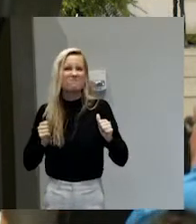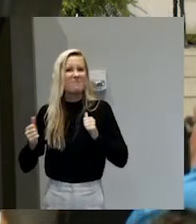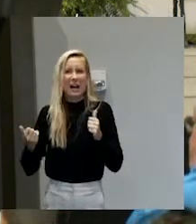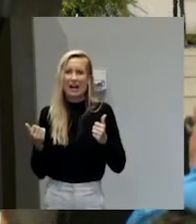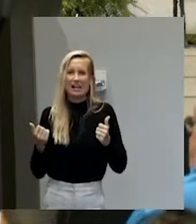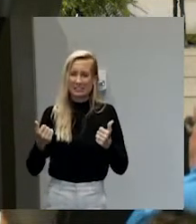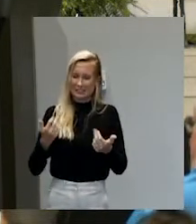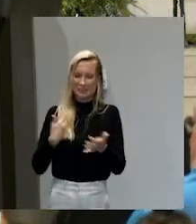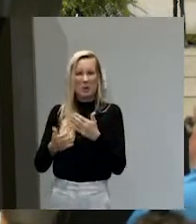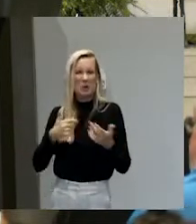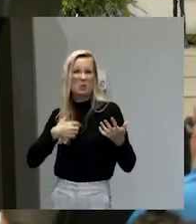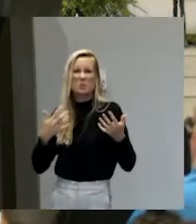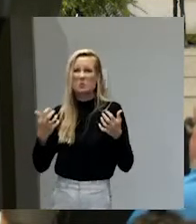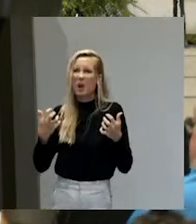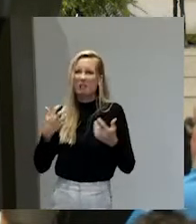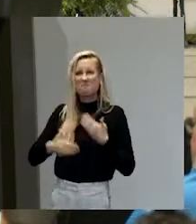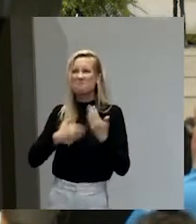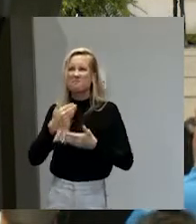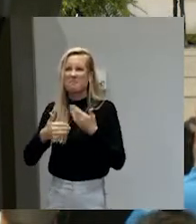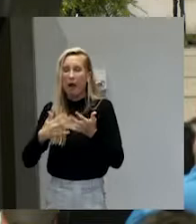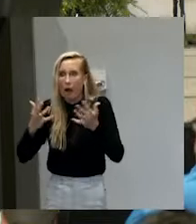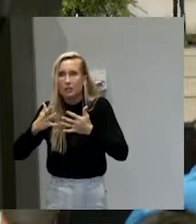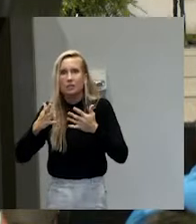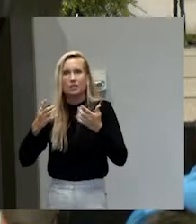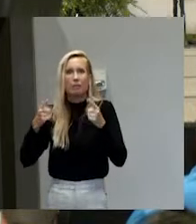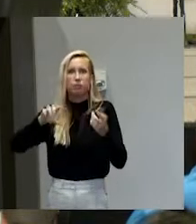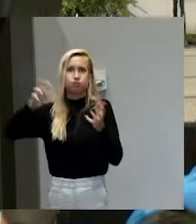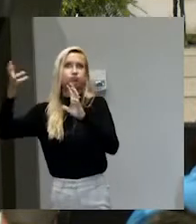matter what, and then I'm in trouble.